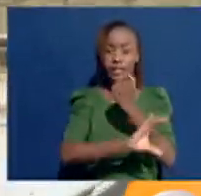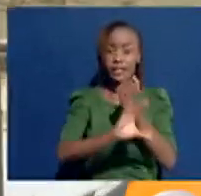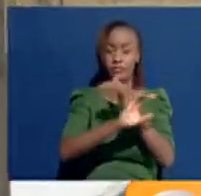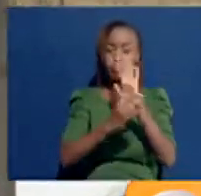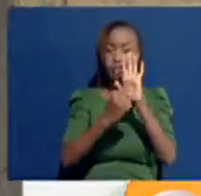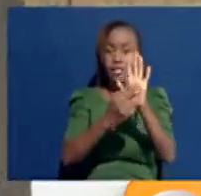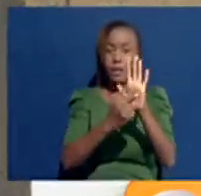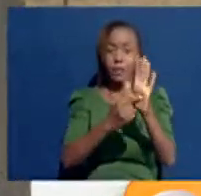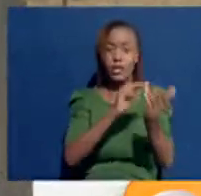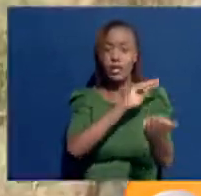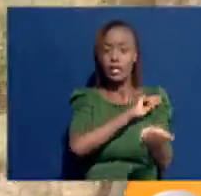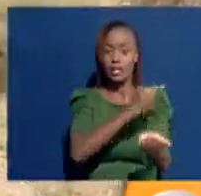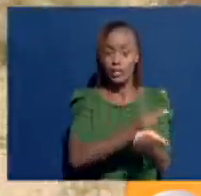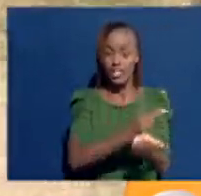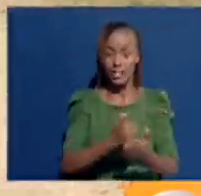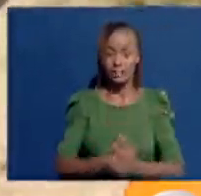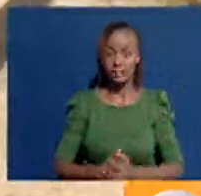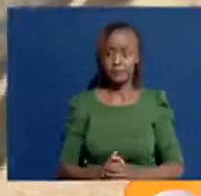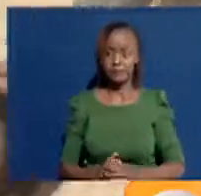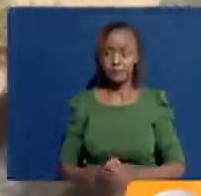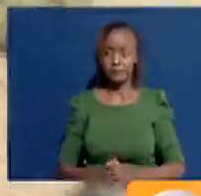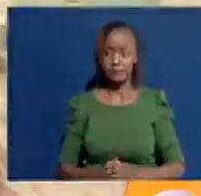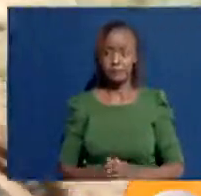as Nigeria.